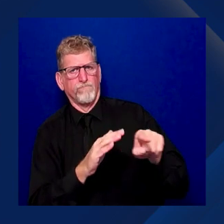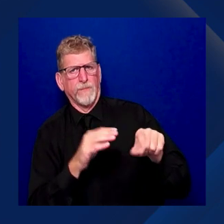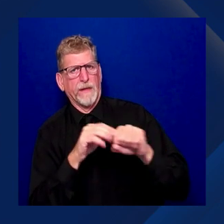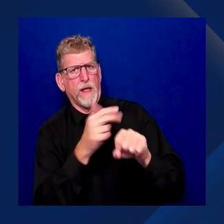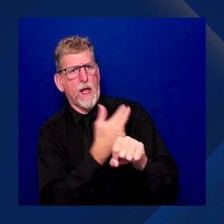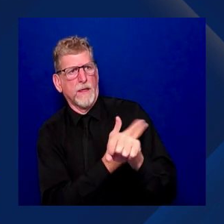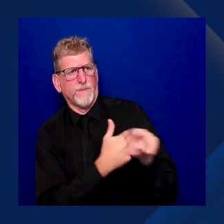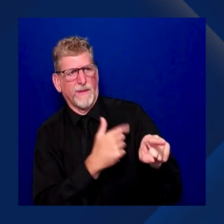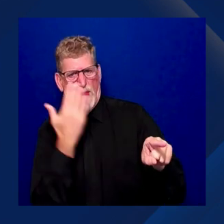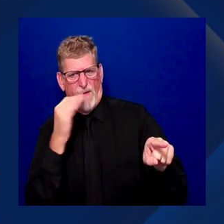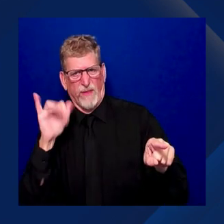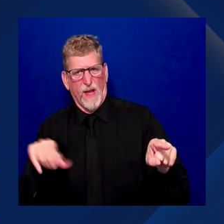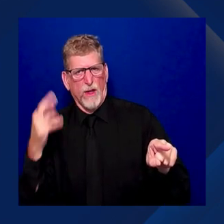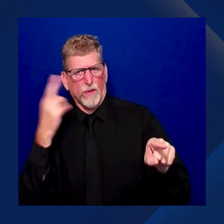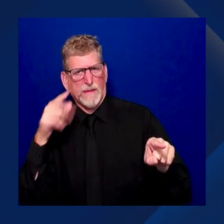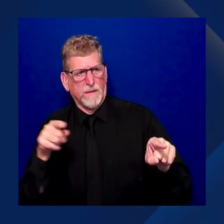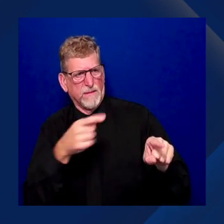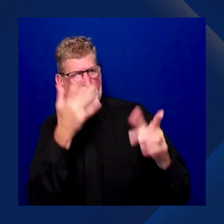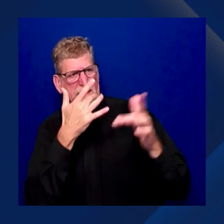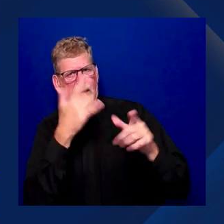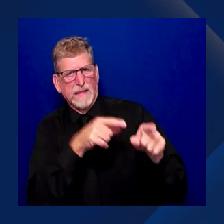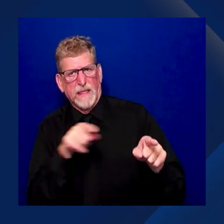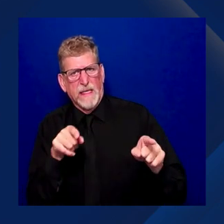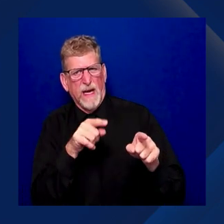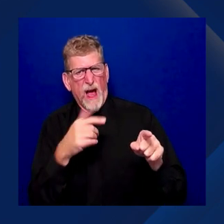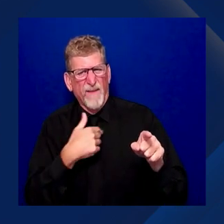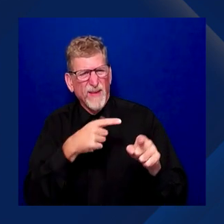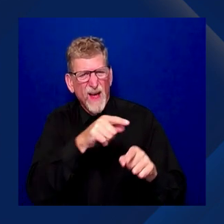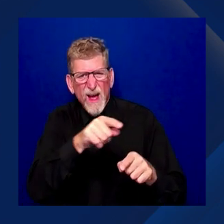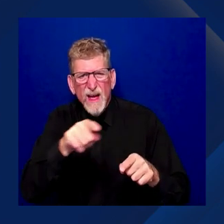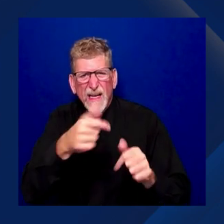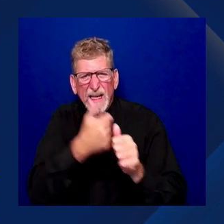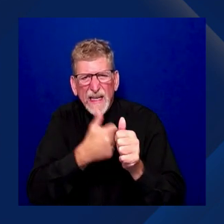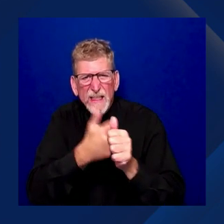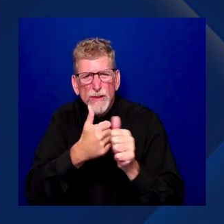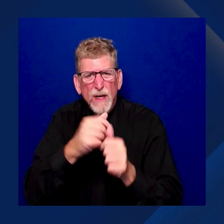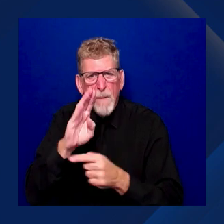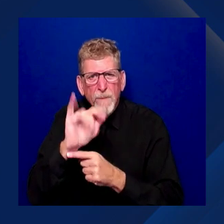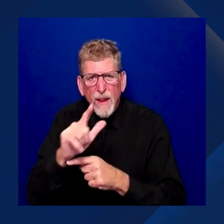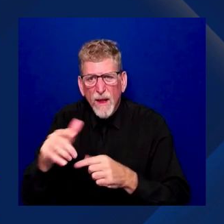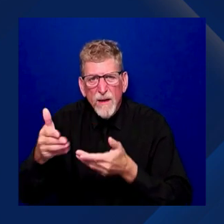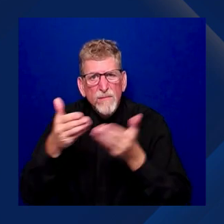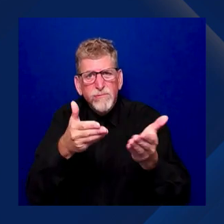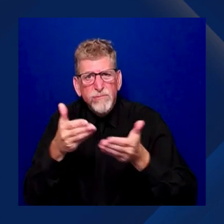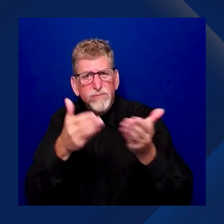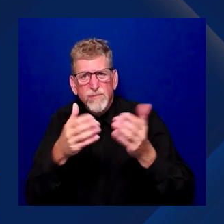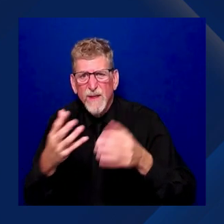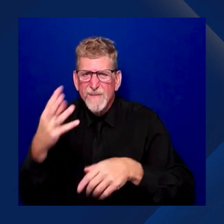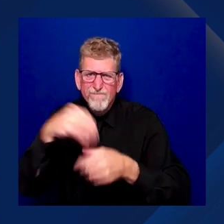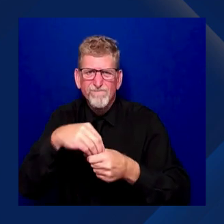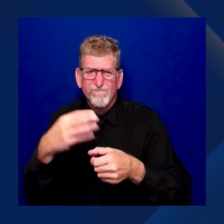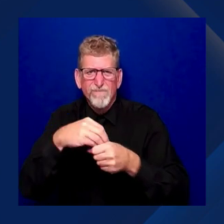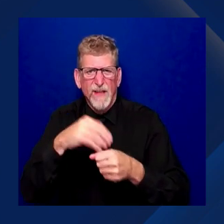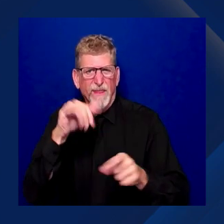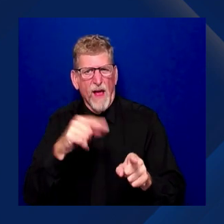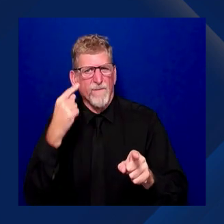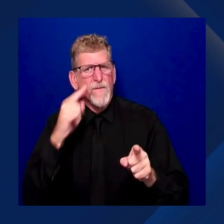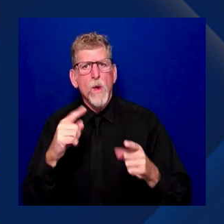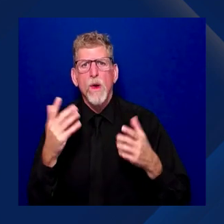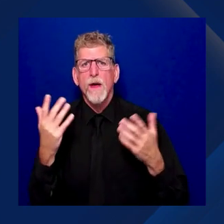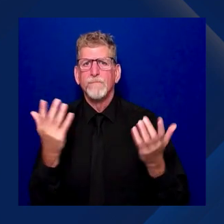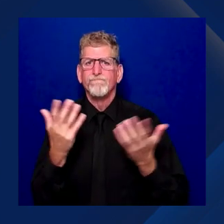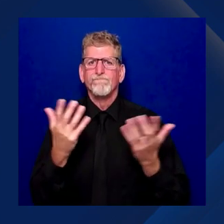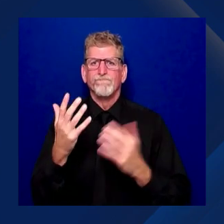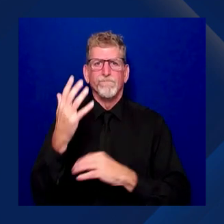forms the basis for the historic investment in our maternal health care included in our Build Back Better